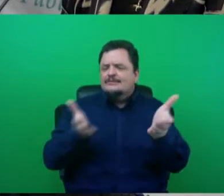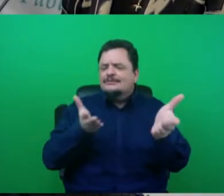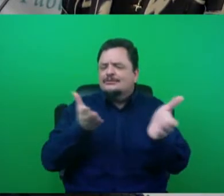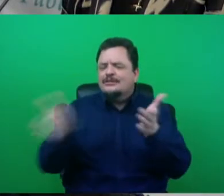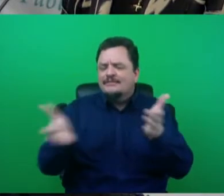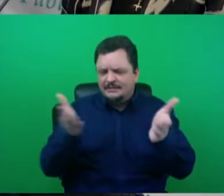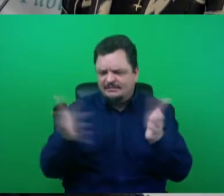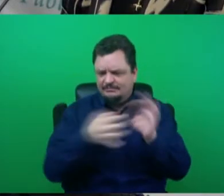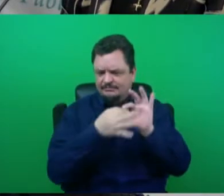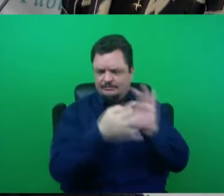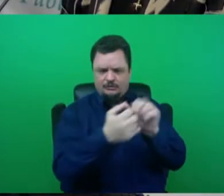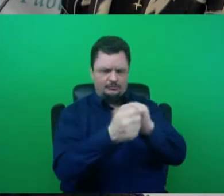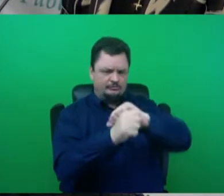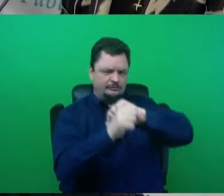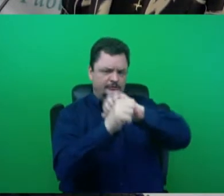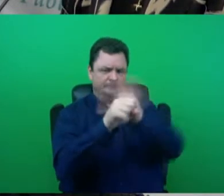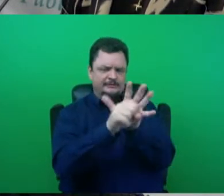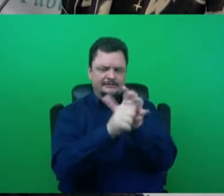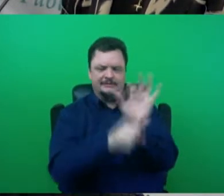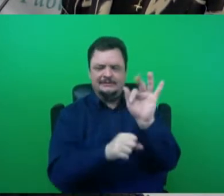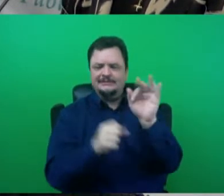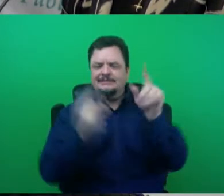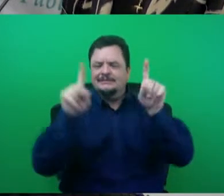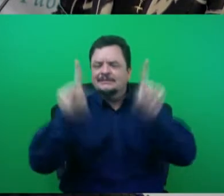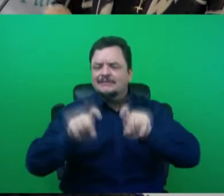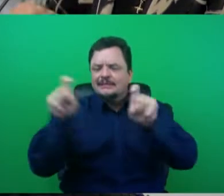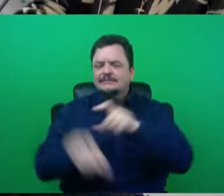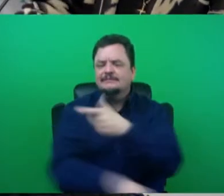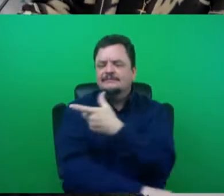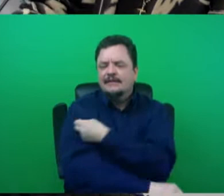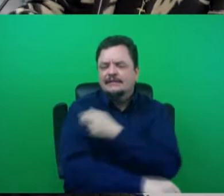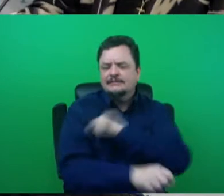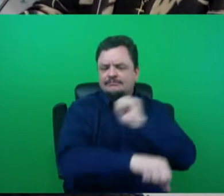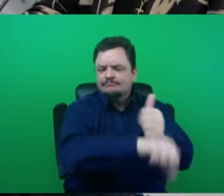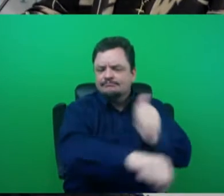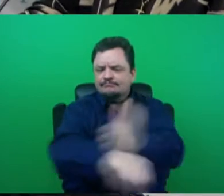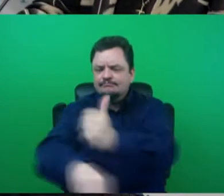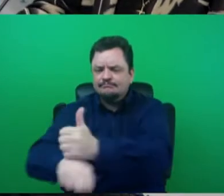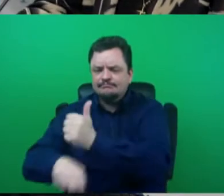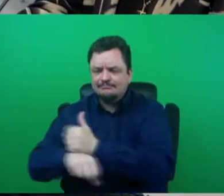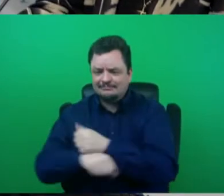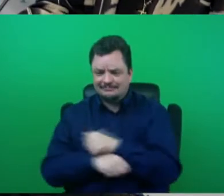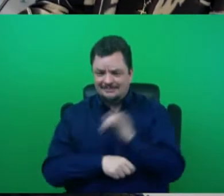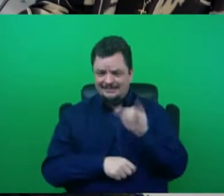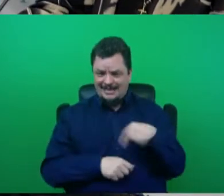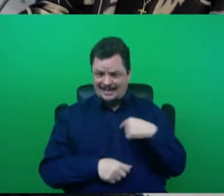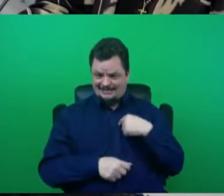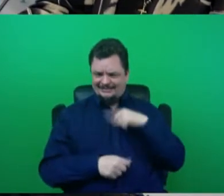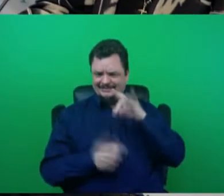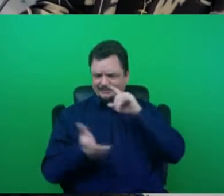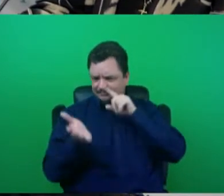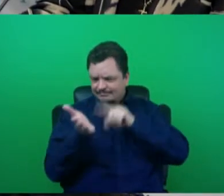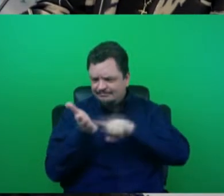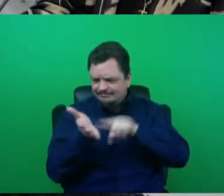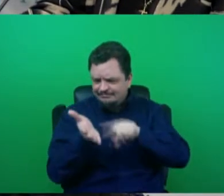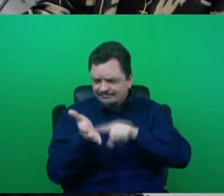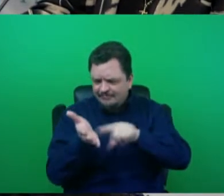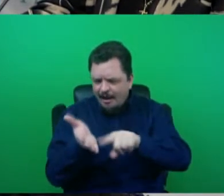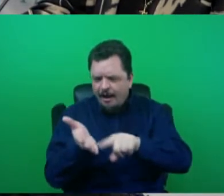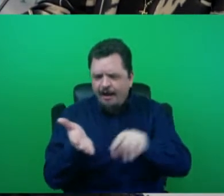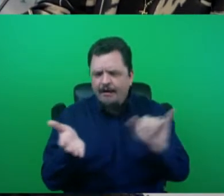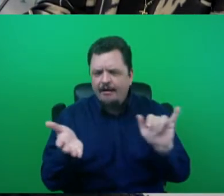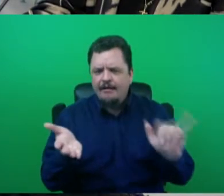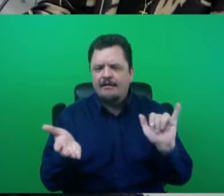vaccines. So in addition to that, I did a little research and came up with that